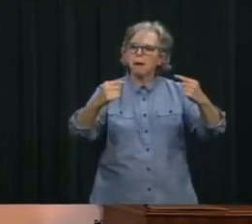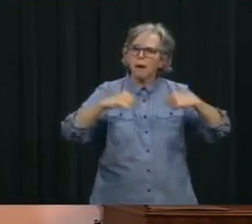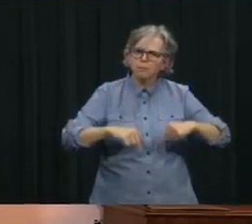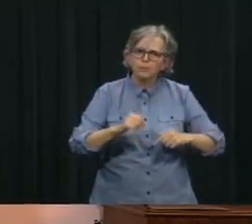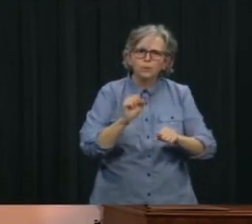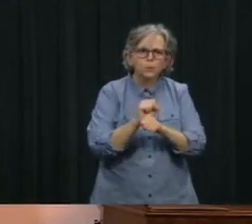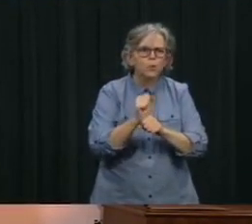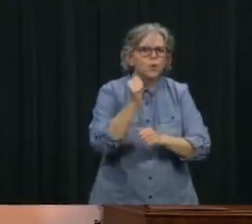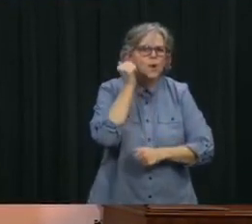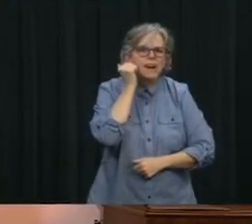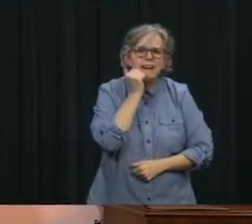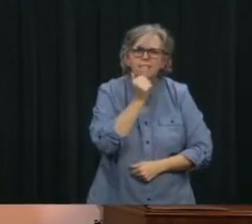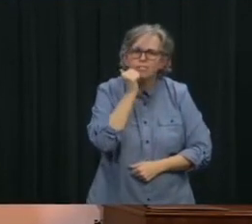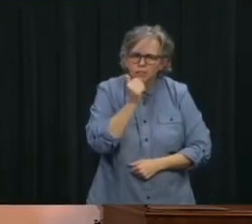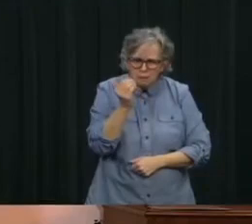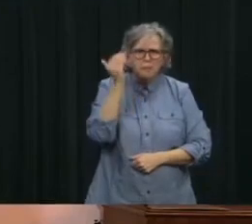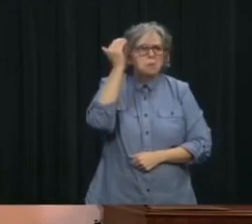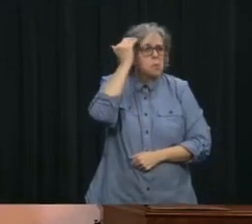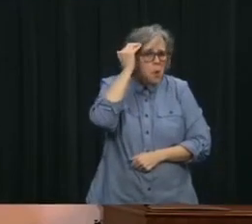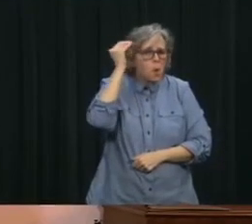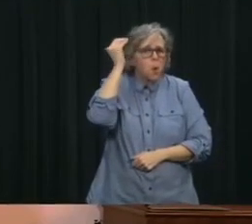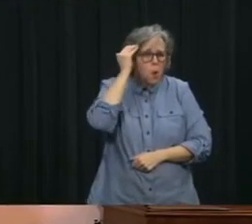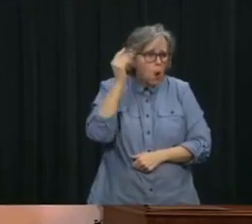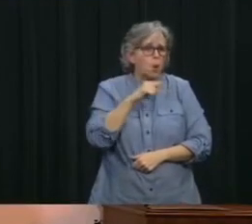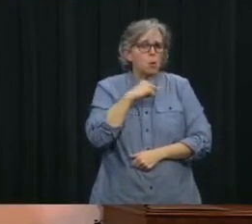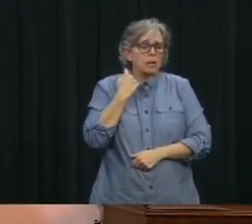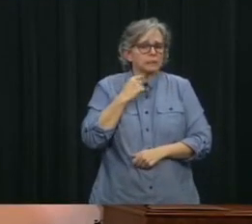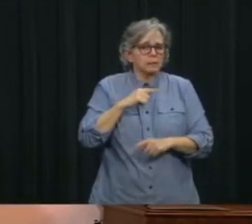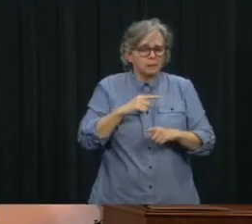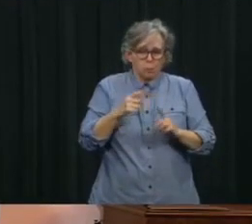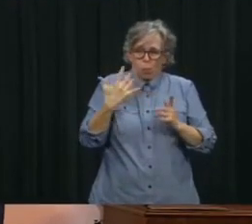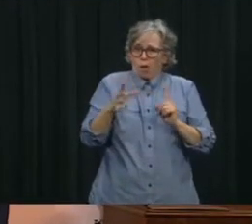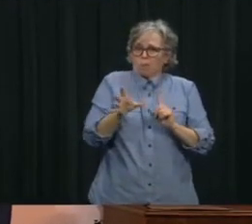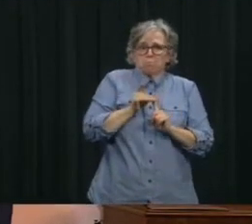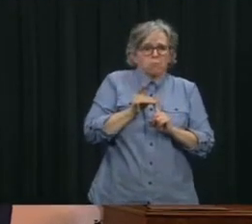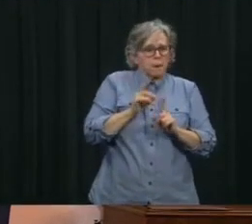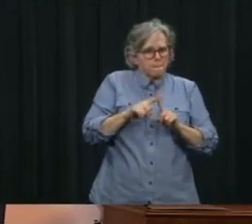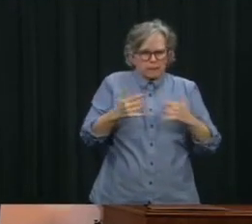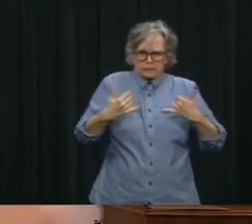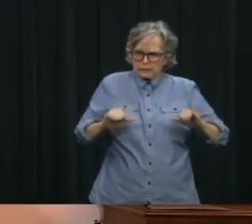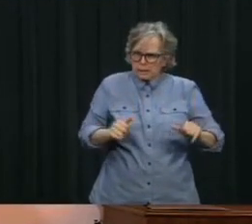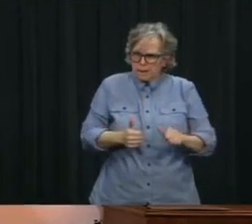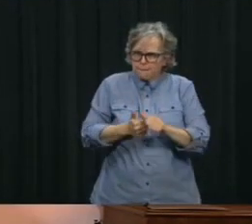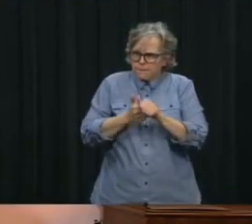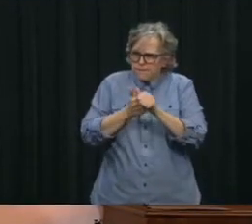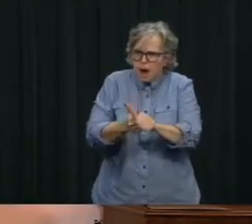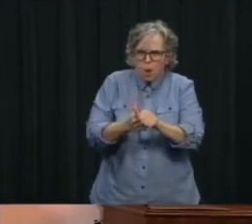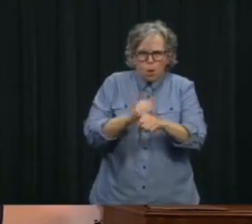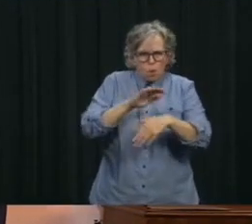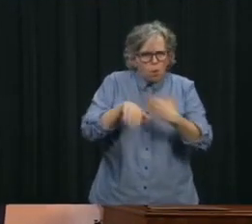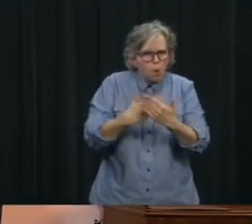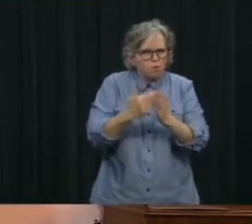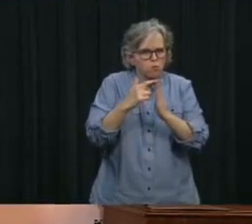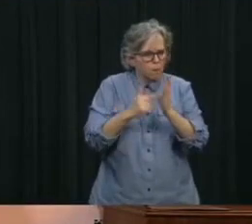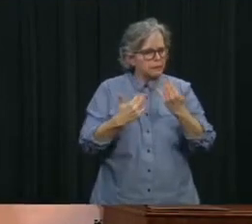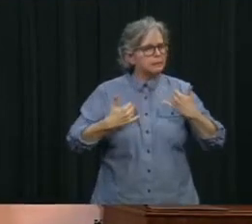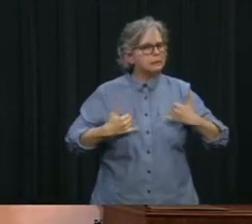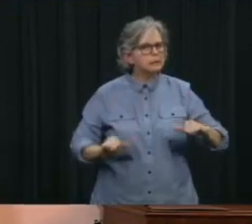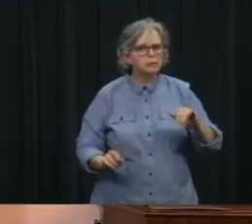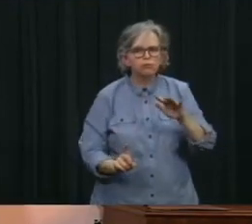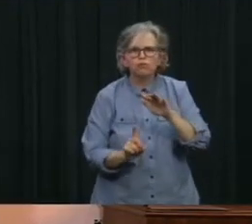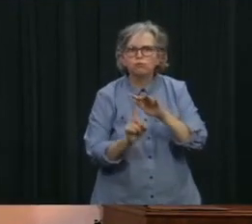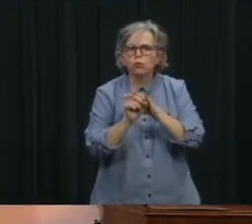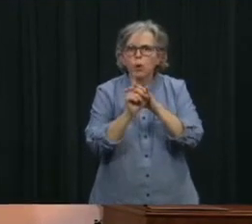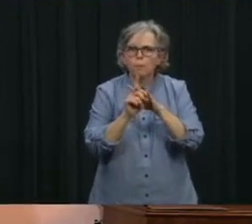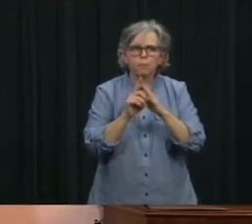infection spread. They follow all the protocols as they do in business, but they have to keep showing up, just like our hospitals and our nursing